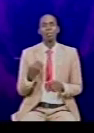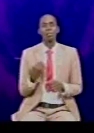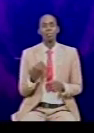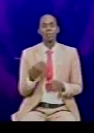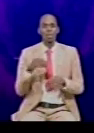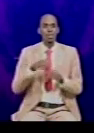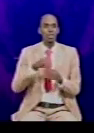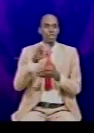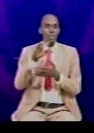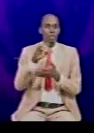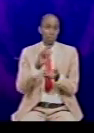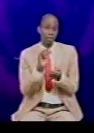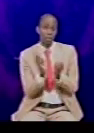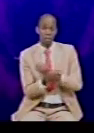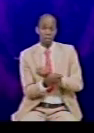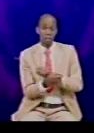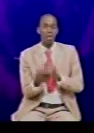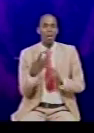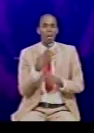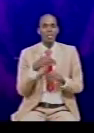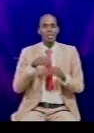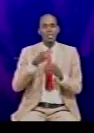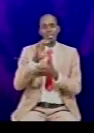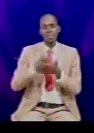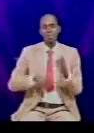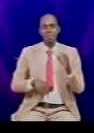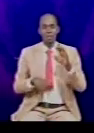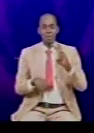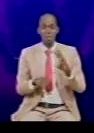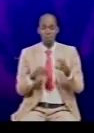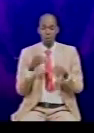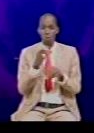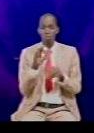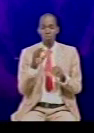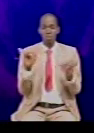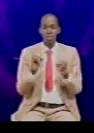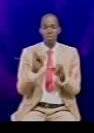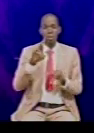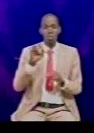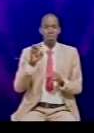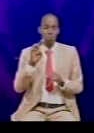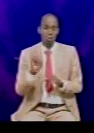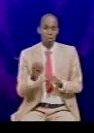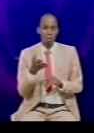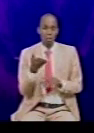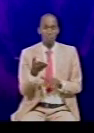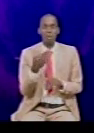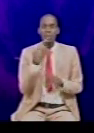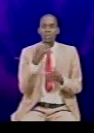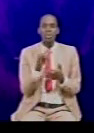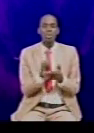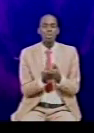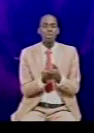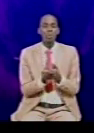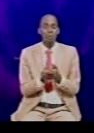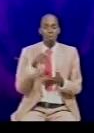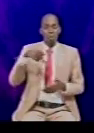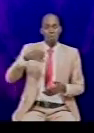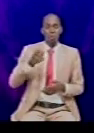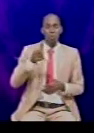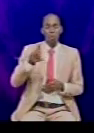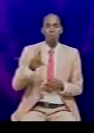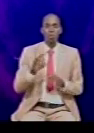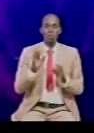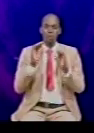chapter 6 of this same book, Paul the Apostle taught the Roman Christians, and